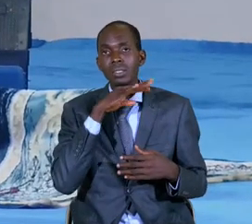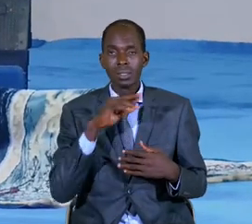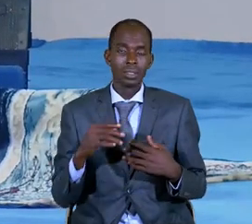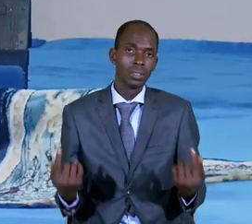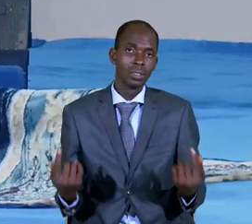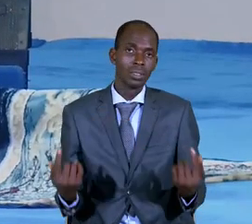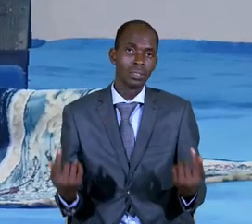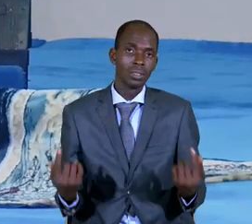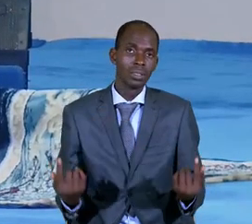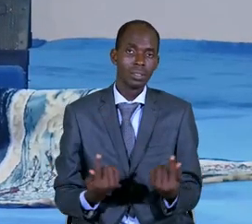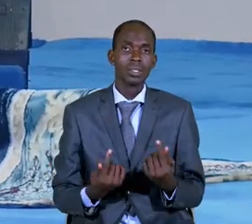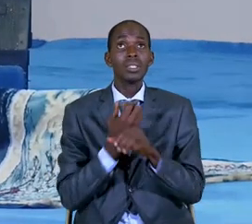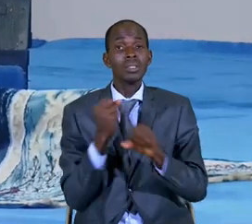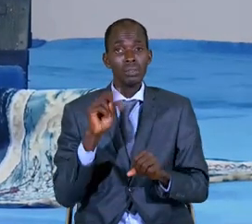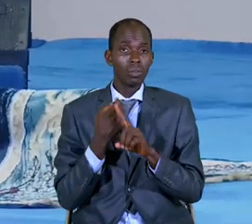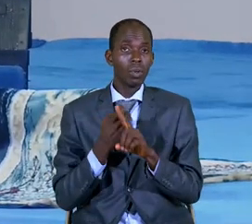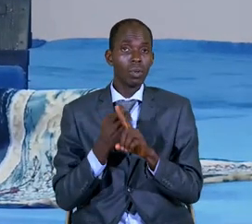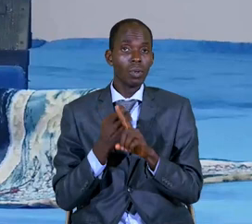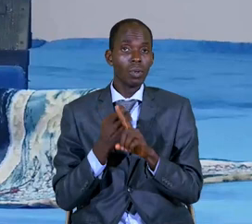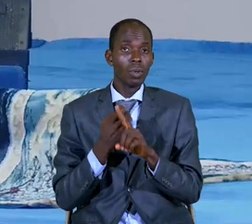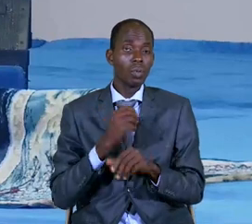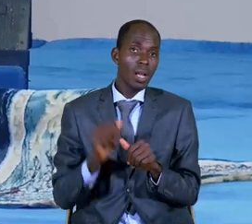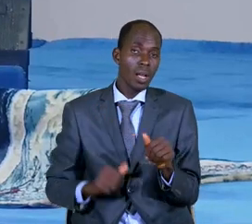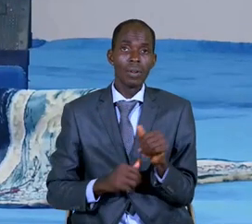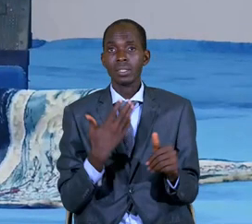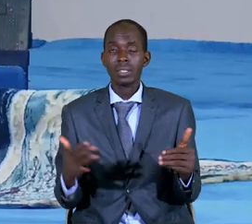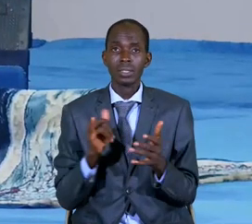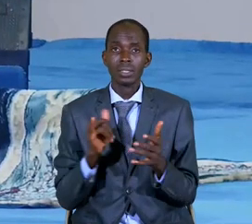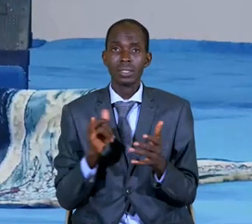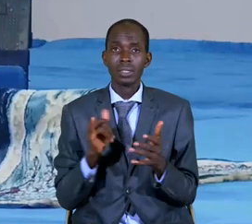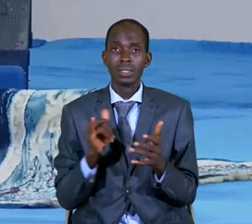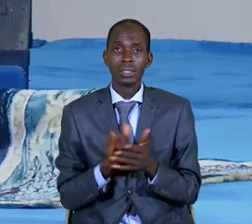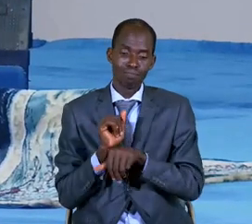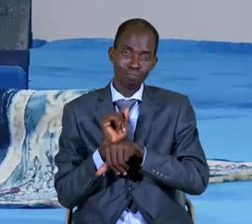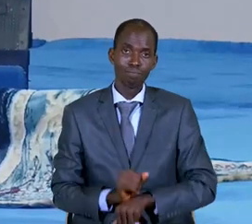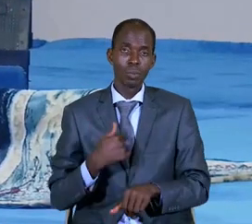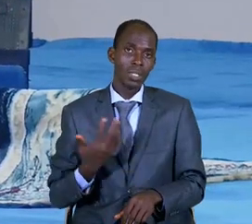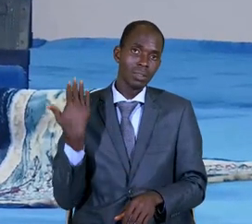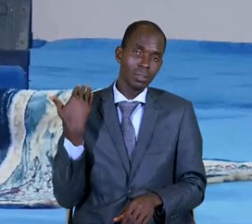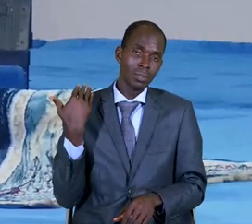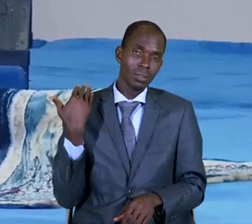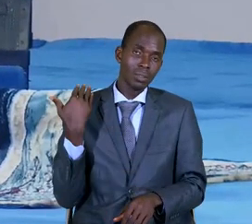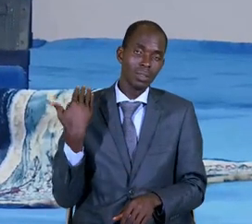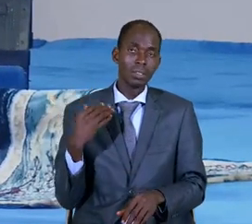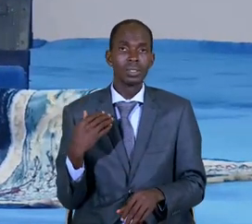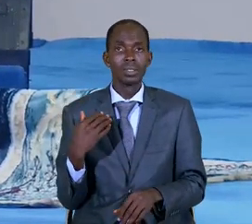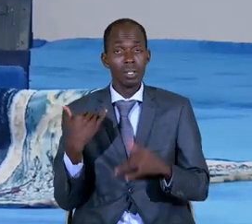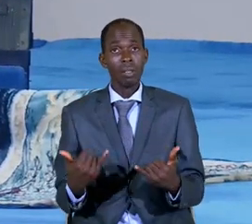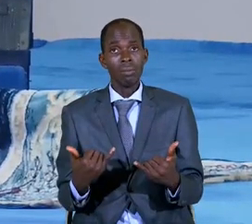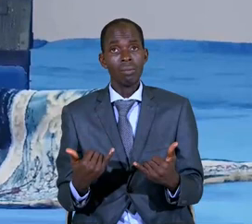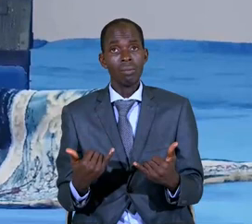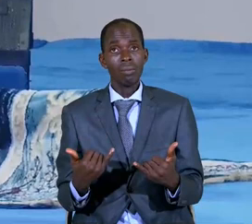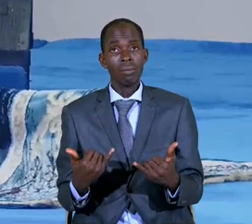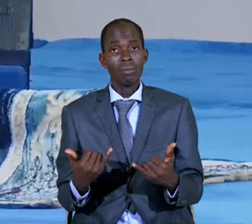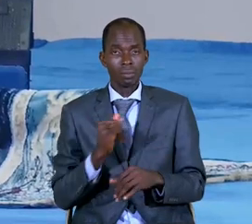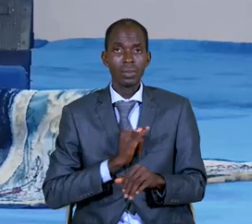salvation from everything that held me down in the past. Now I